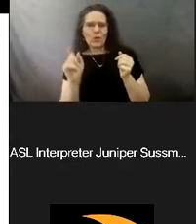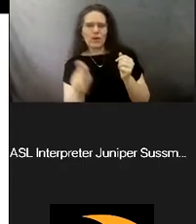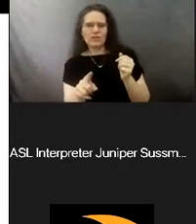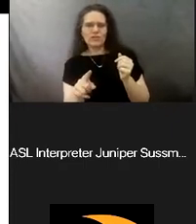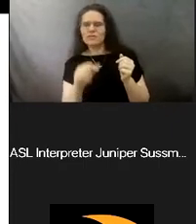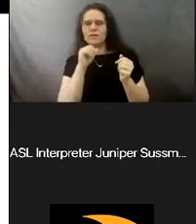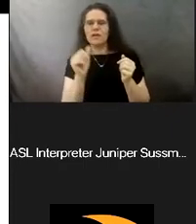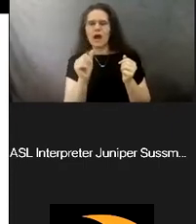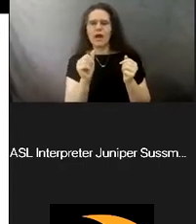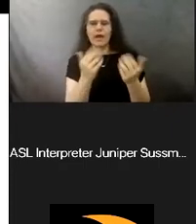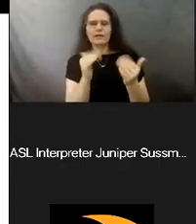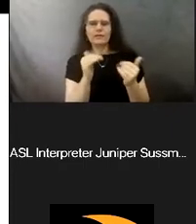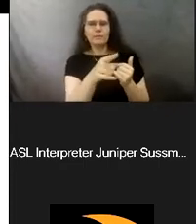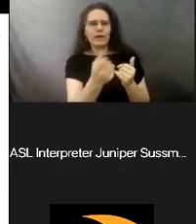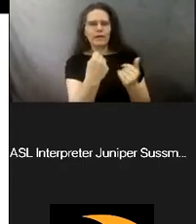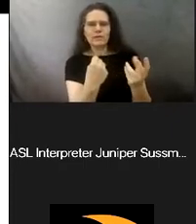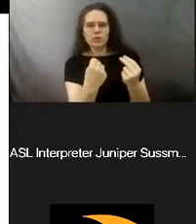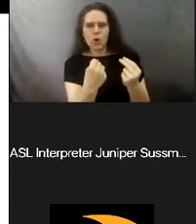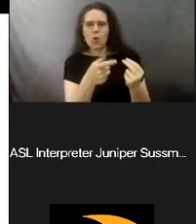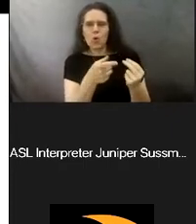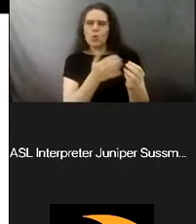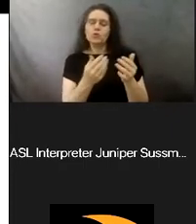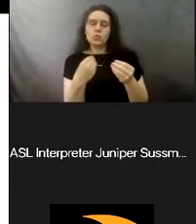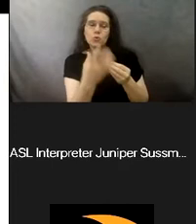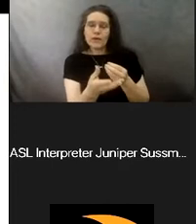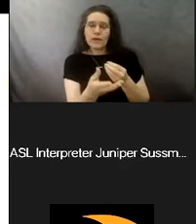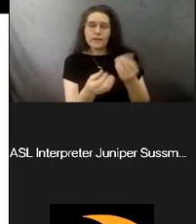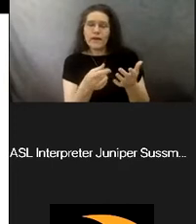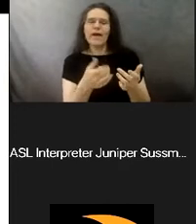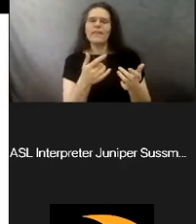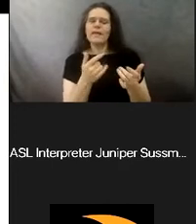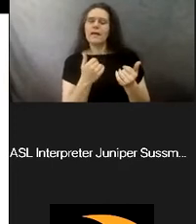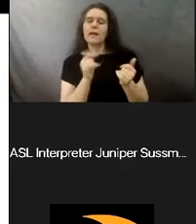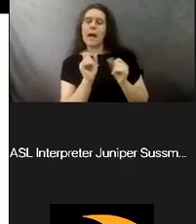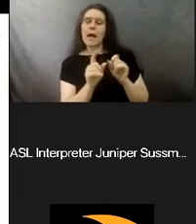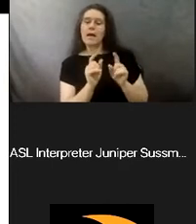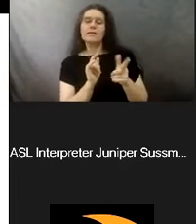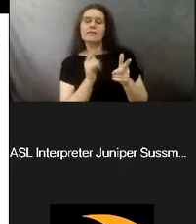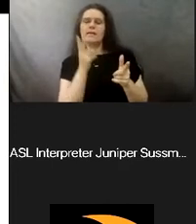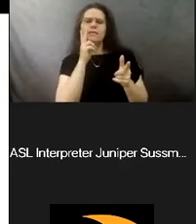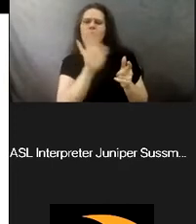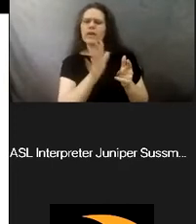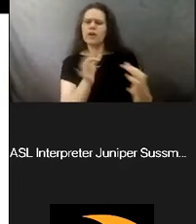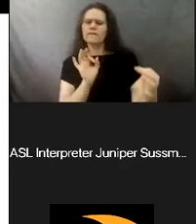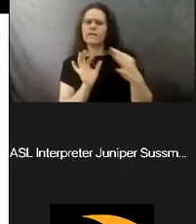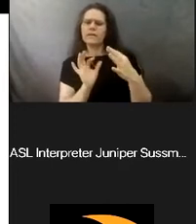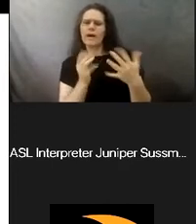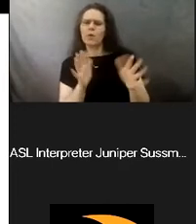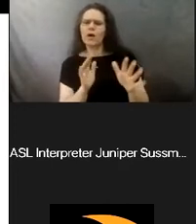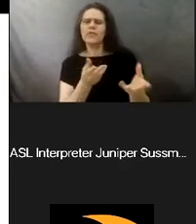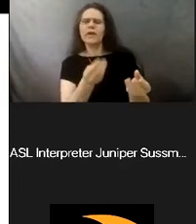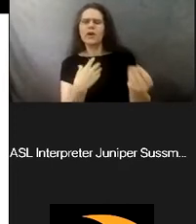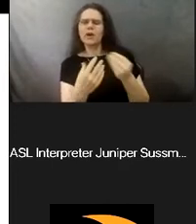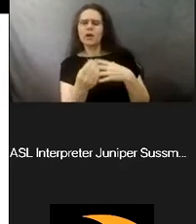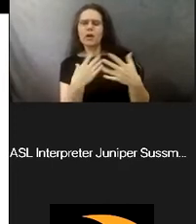feedback for you to be able to build from. And then be really, really careful with how we respond. So we will always want to make sure,